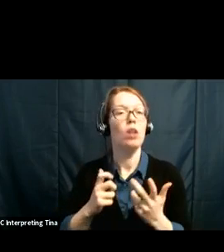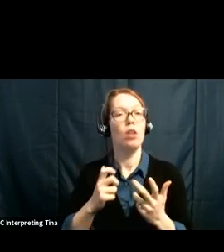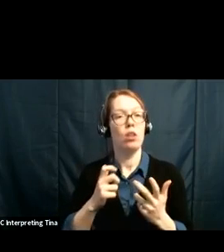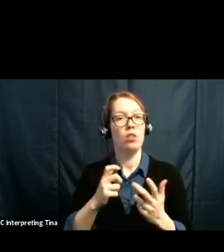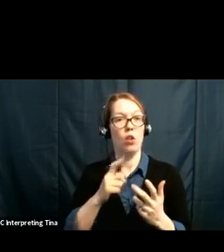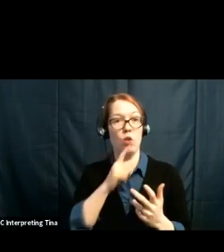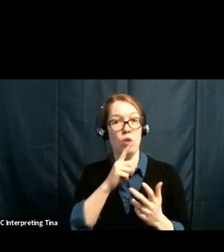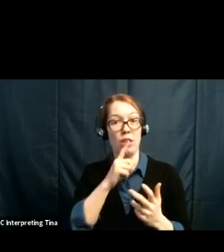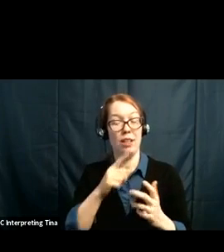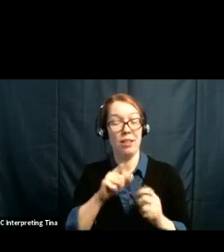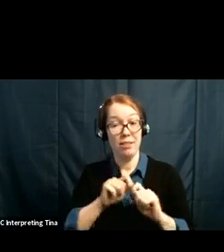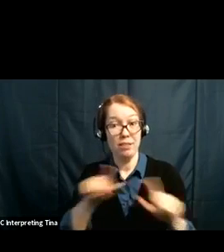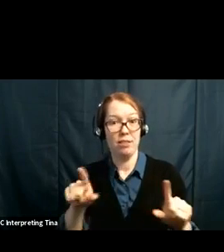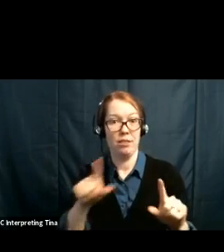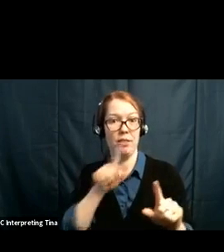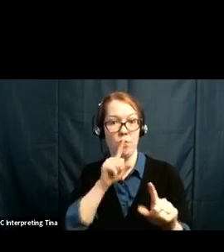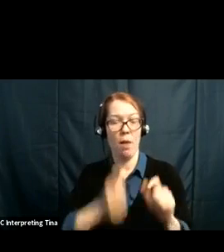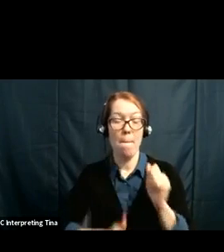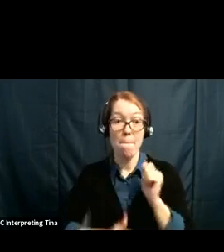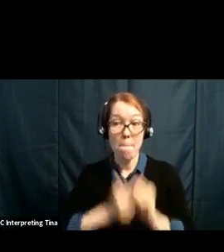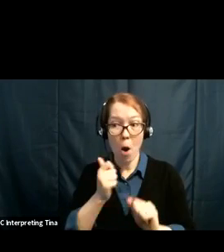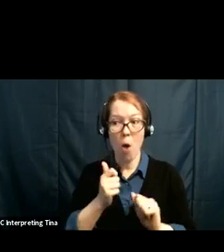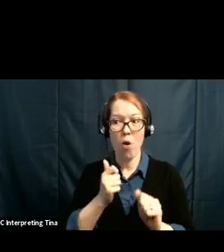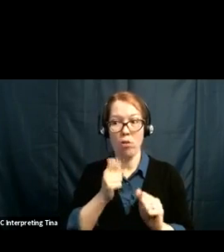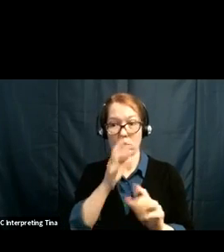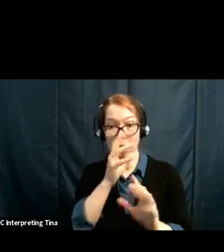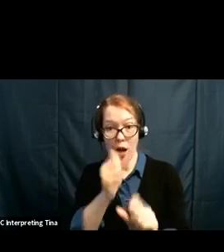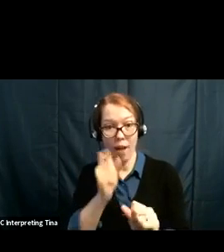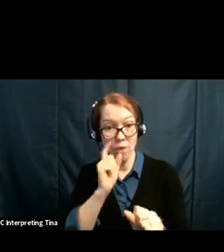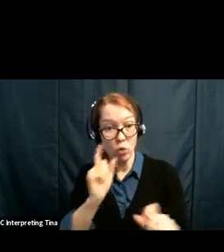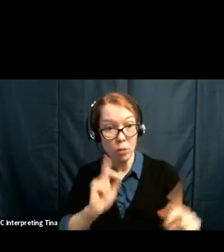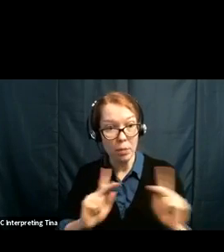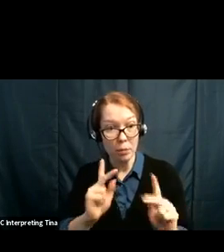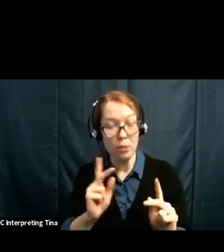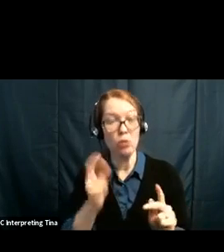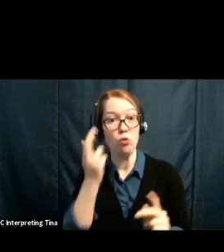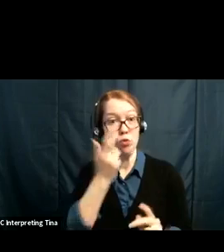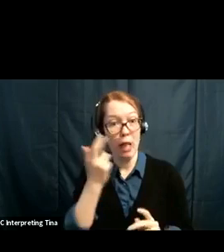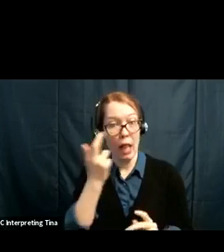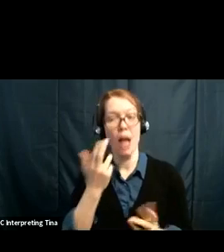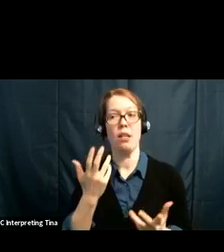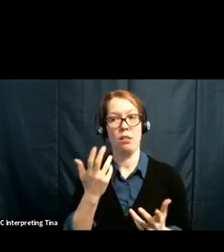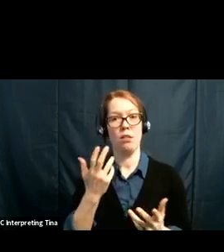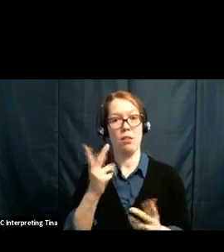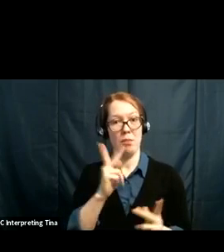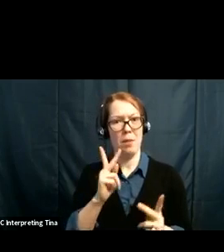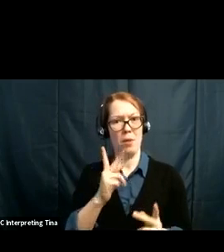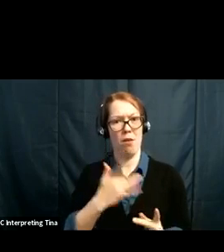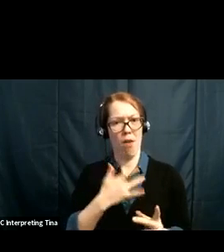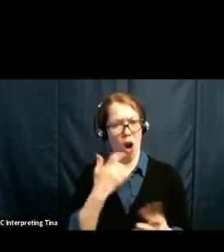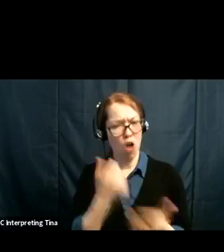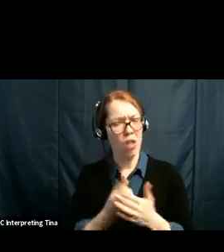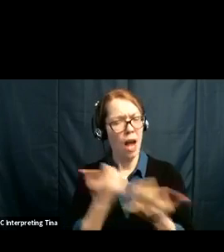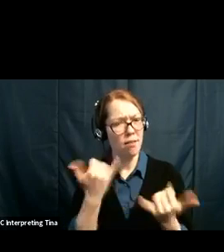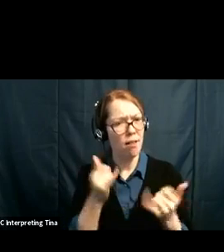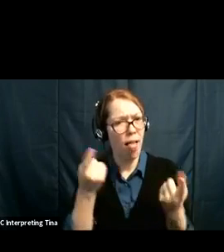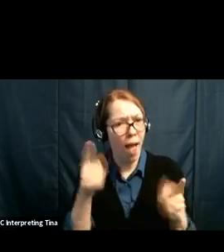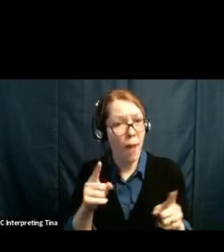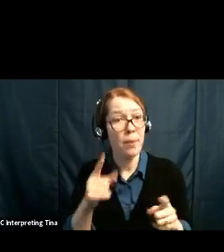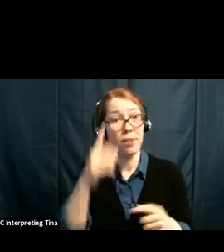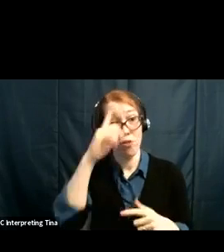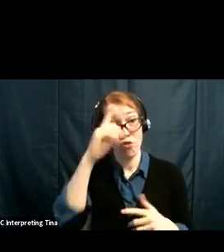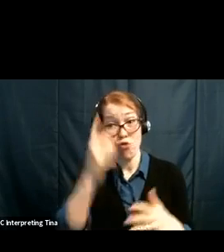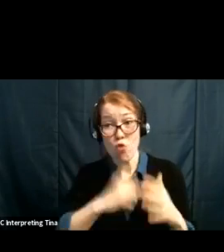is certainly what captures most interest for people, people are still having heart attacks. People are still having strokes. People